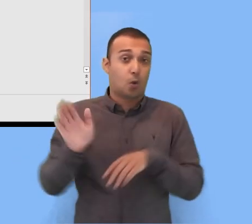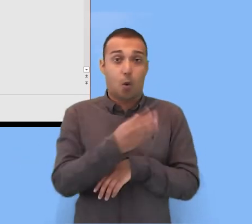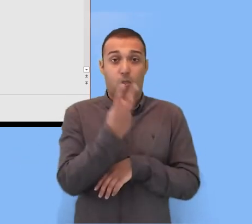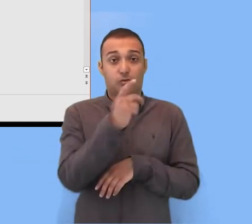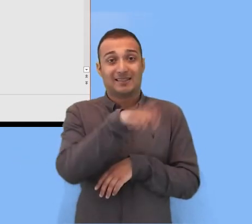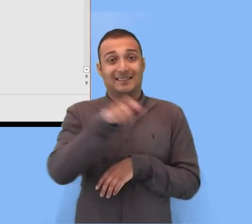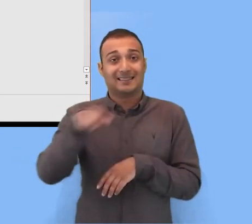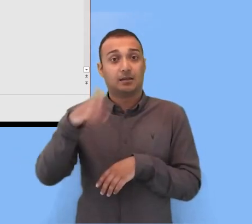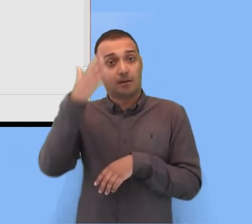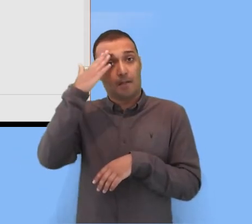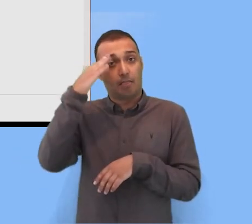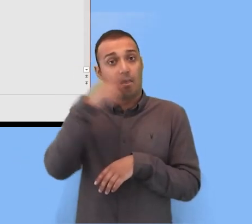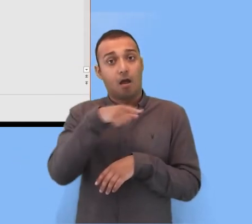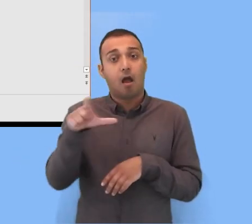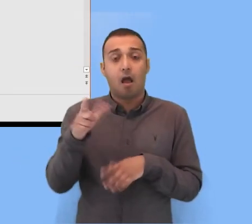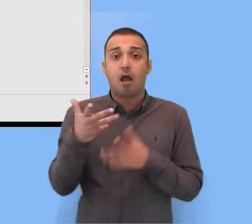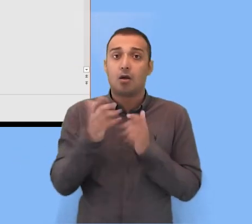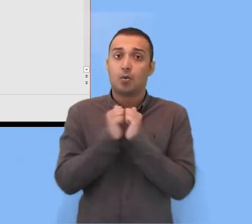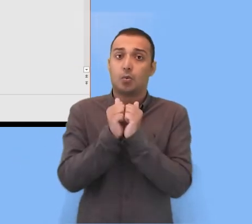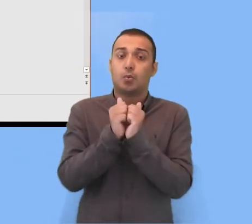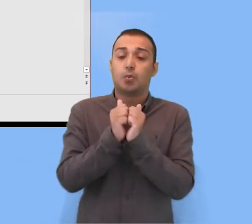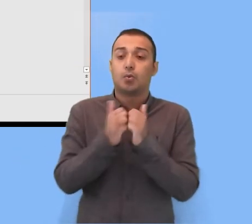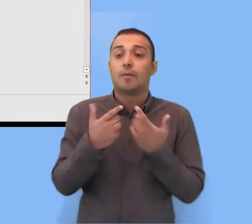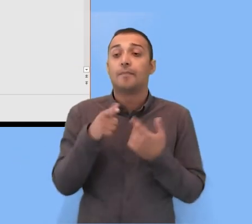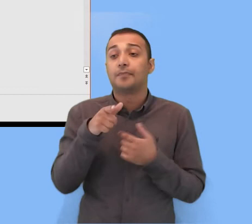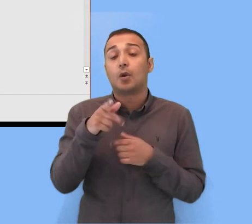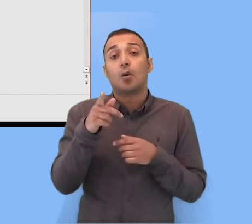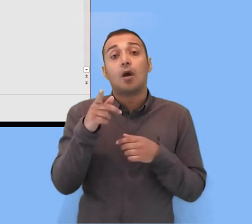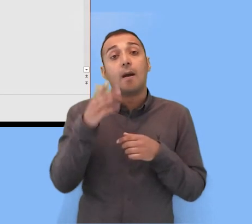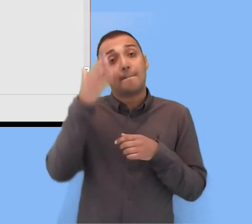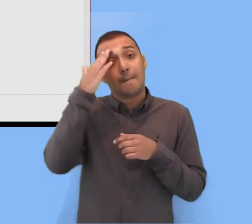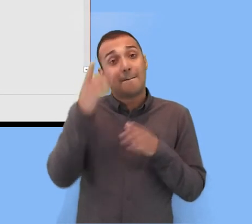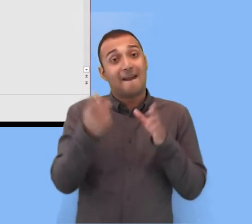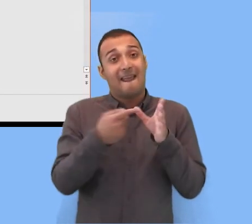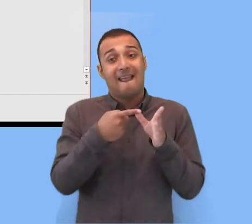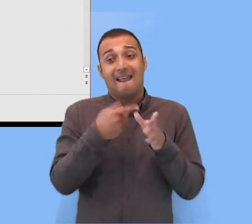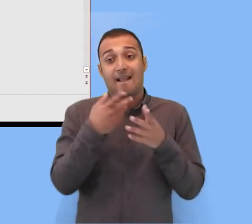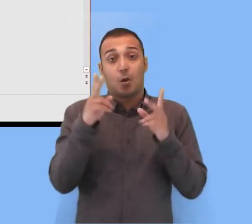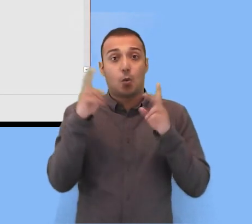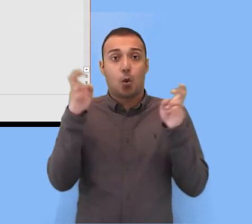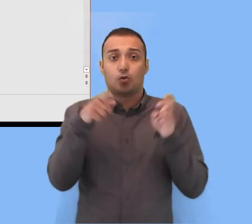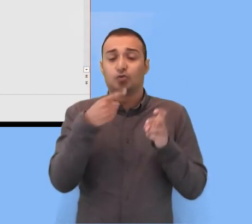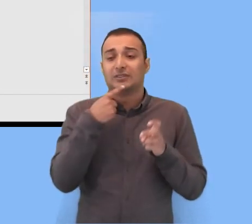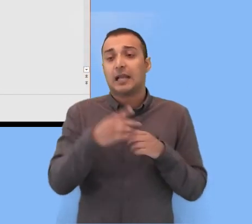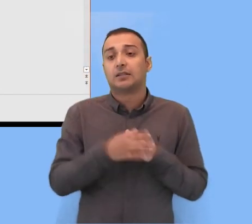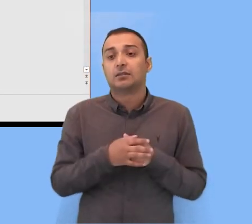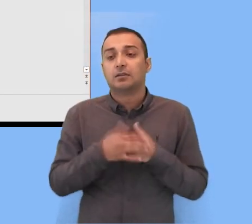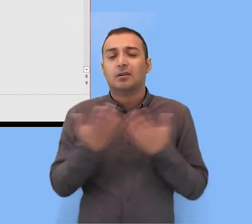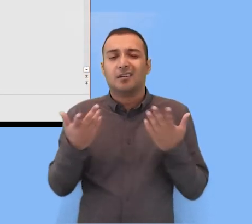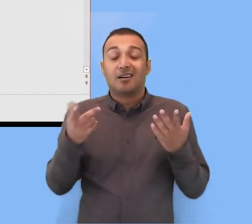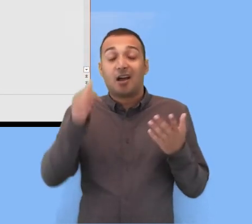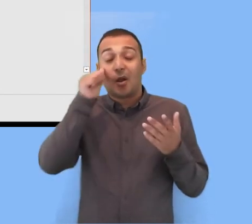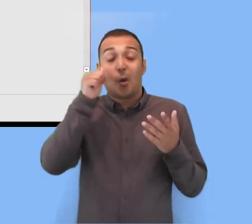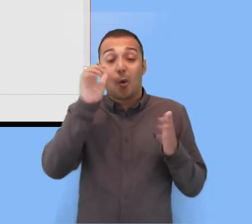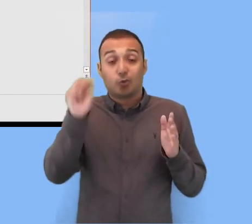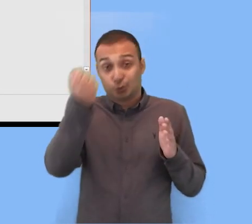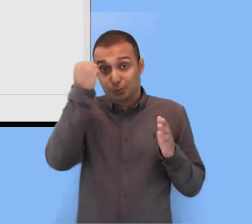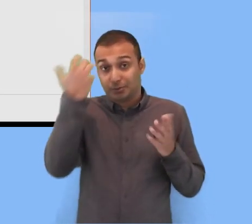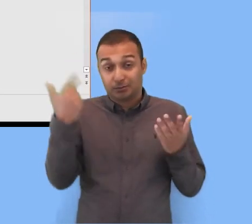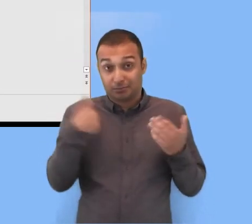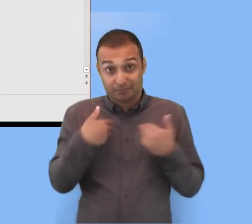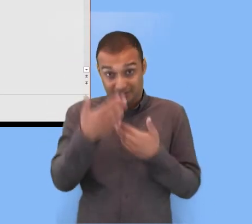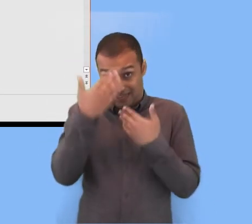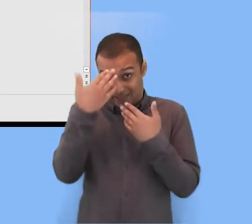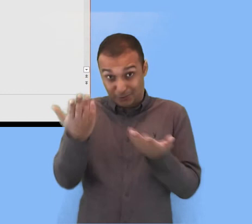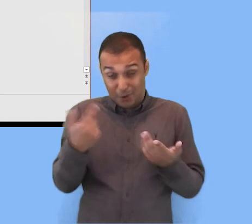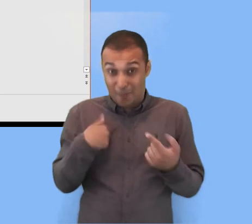And so we have some quotes from Mum A still here. She says, "I know this sounds stupid, but I didn't know you could ask